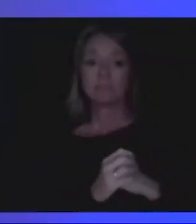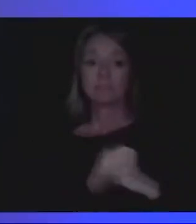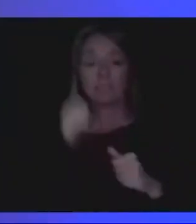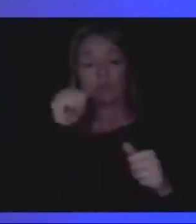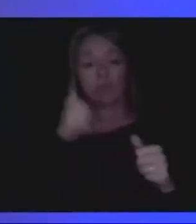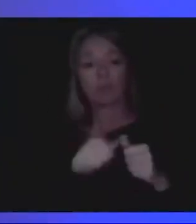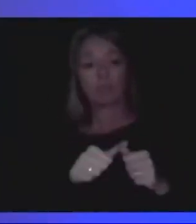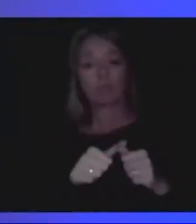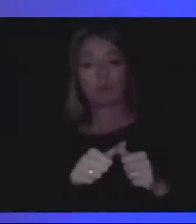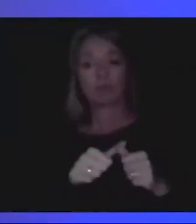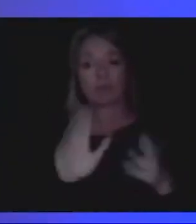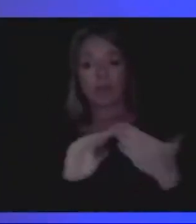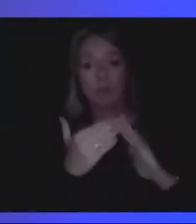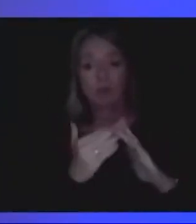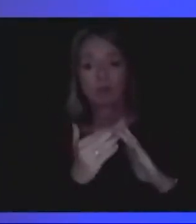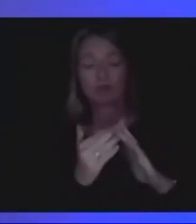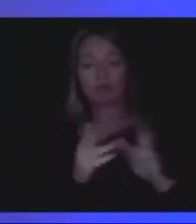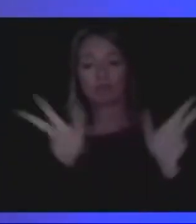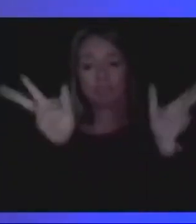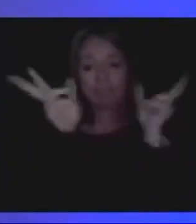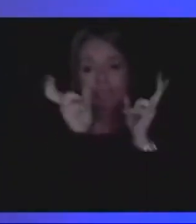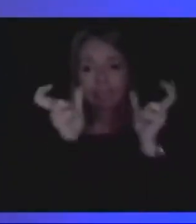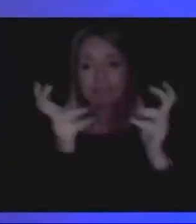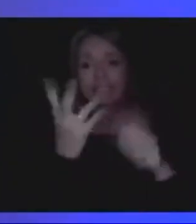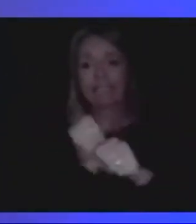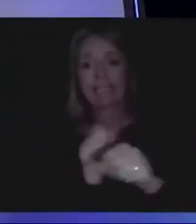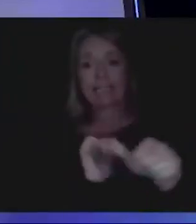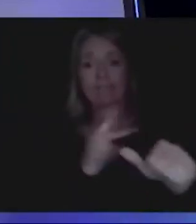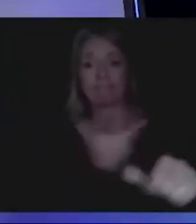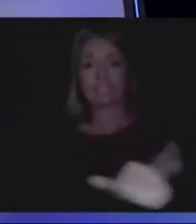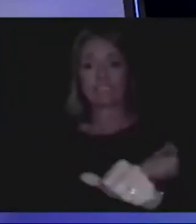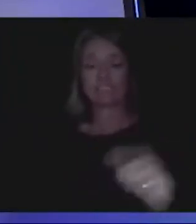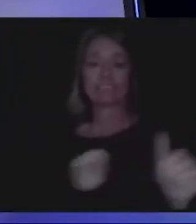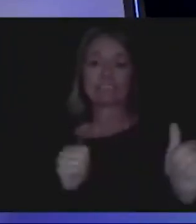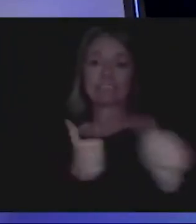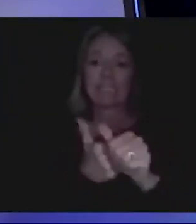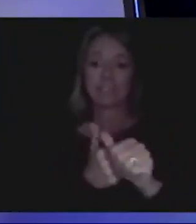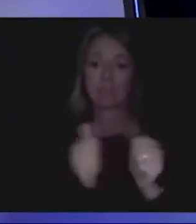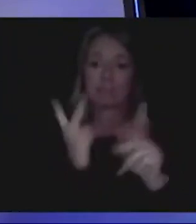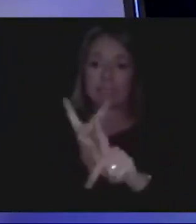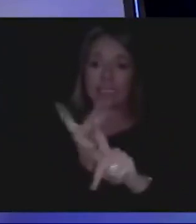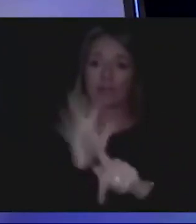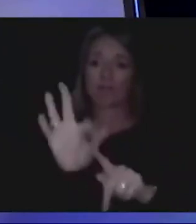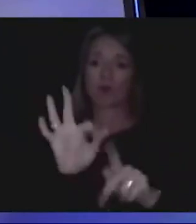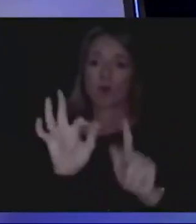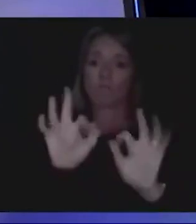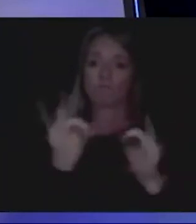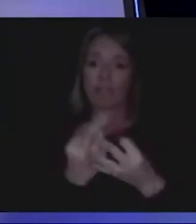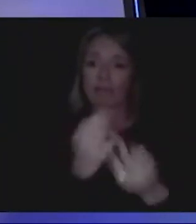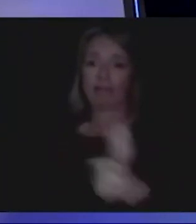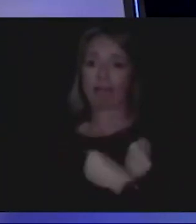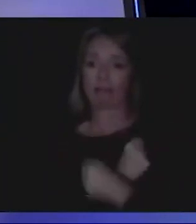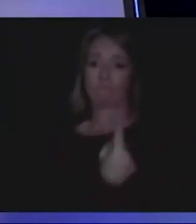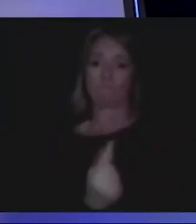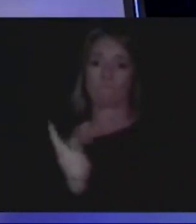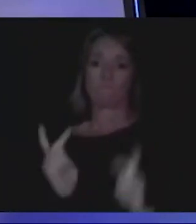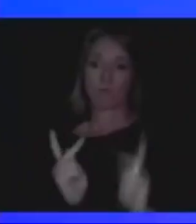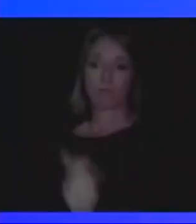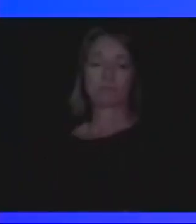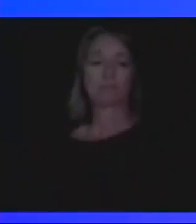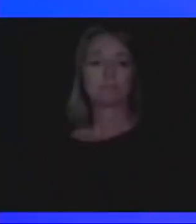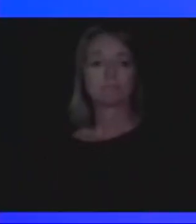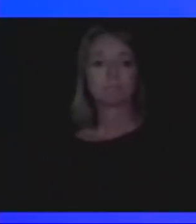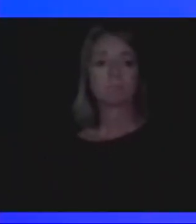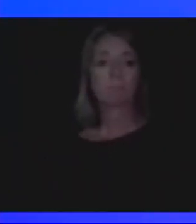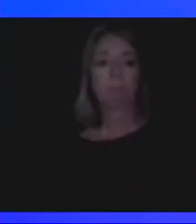and get vaccinated so we can catch up and take care of your loved ones. Right. I would say, just